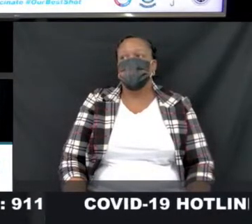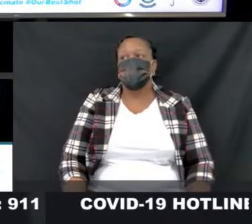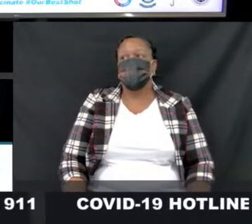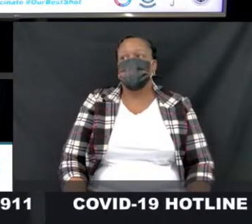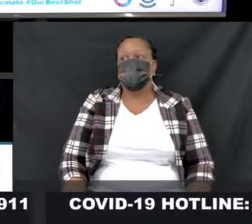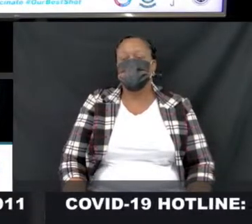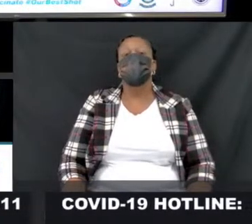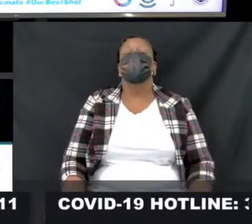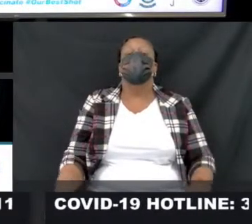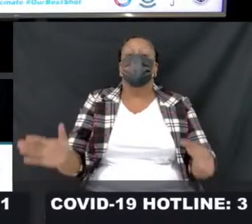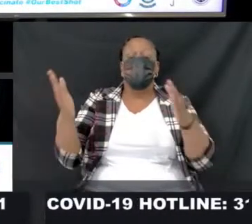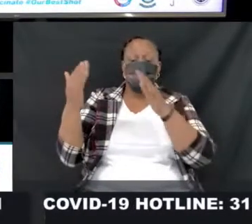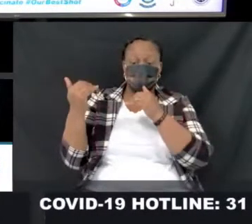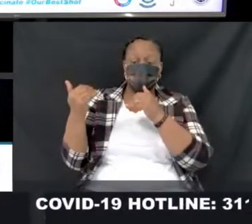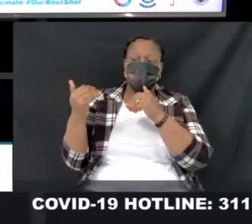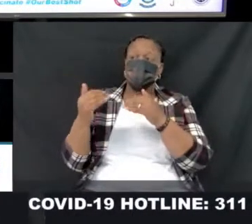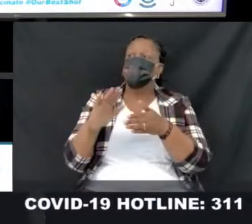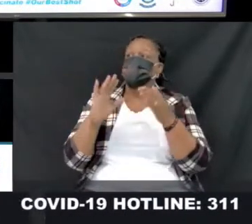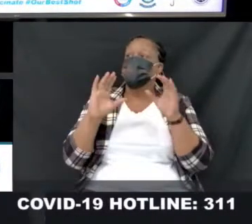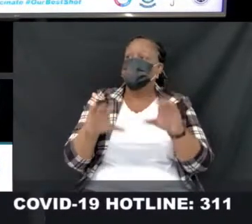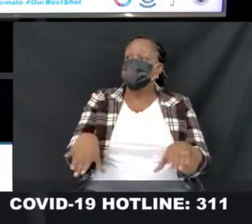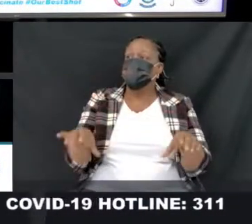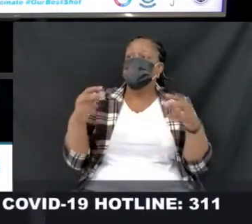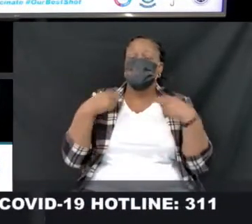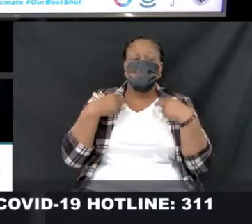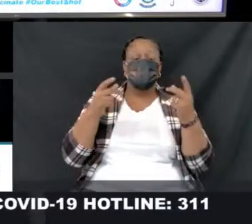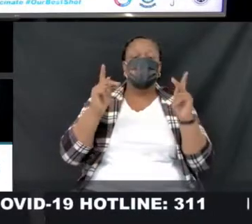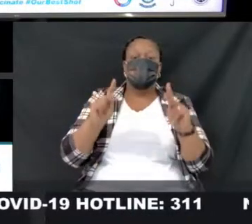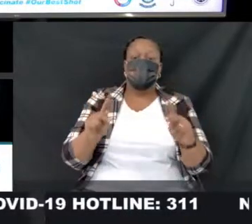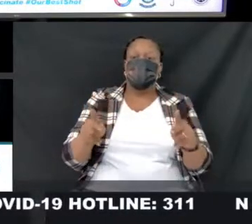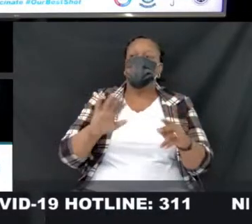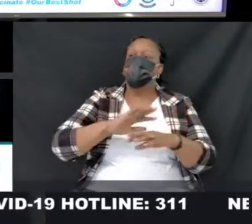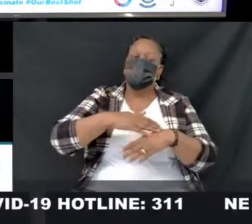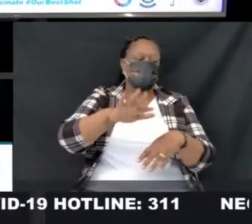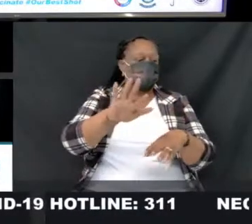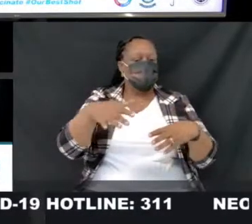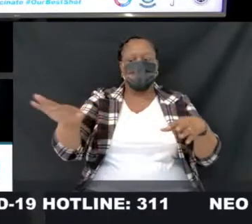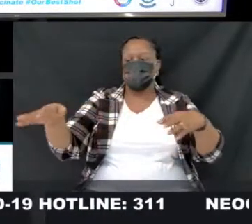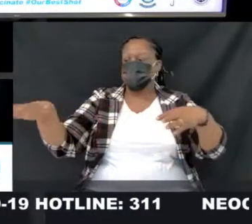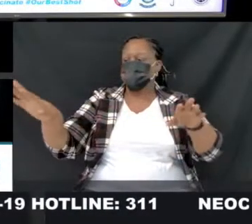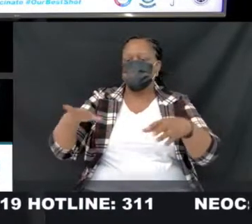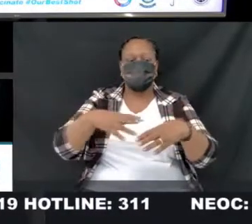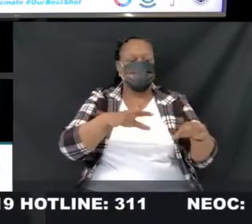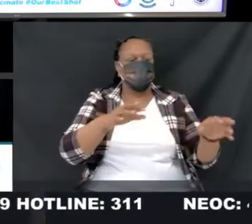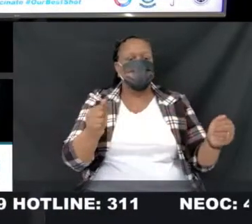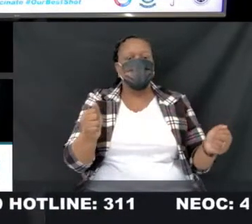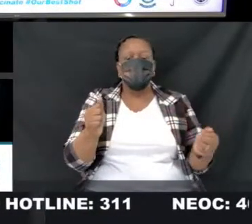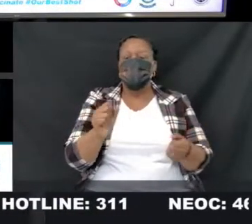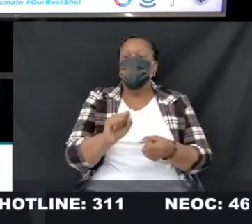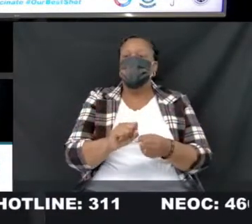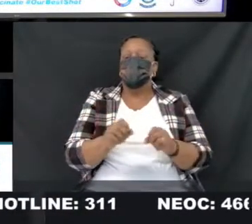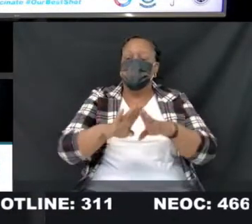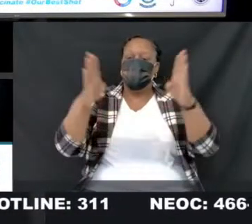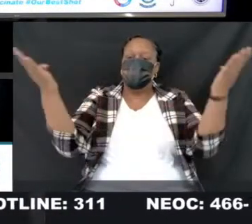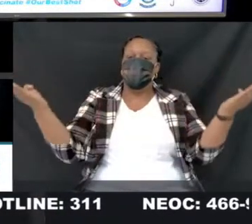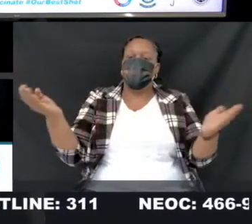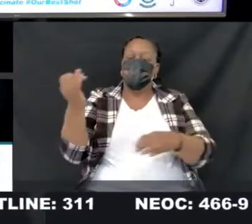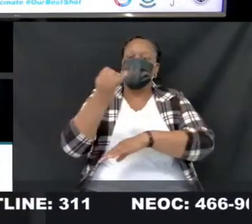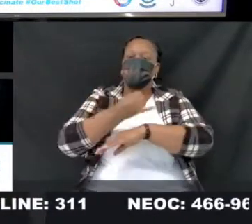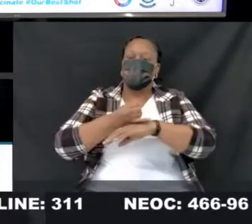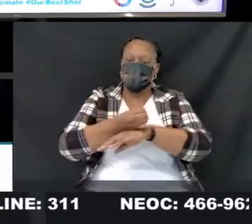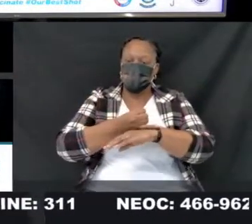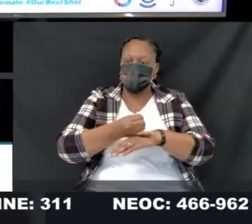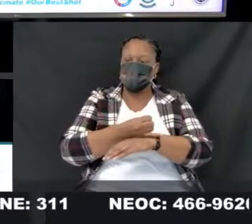of people internally. The rest of the world will be preparing for an opening, and we should be preparing for that opening too. With the